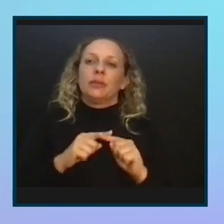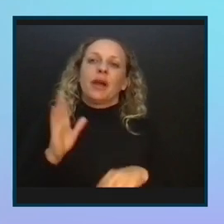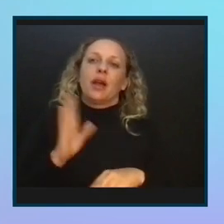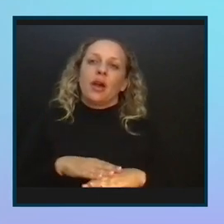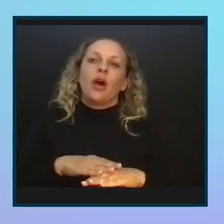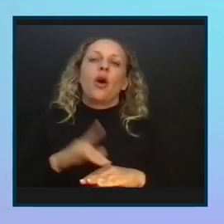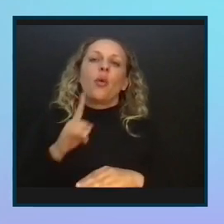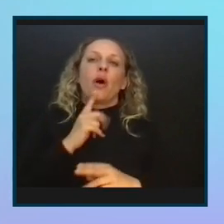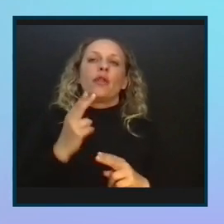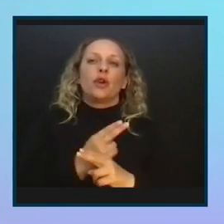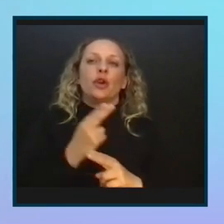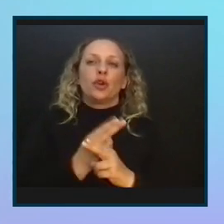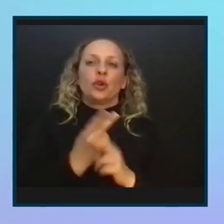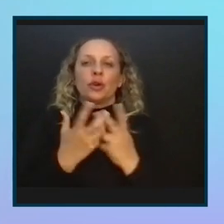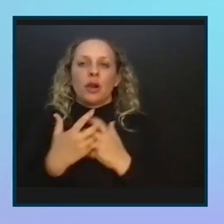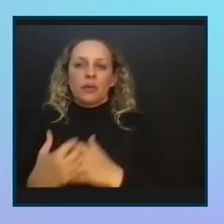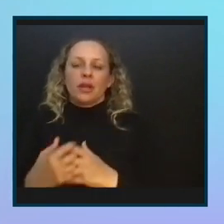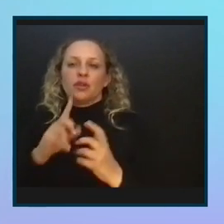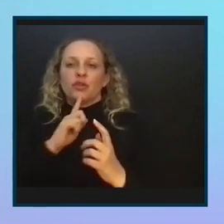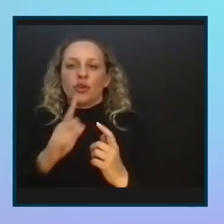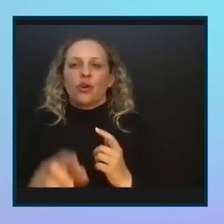what the user's combinations are.